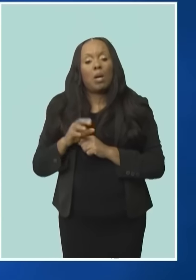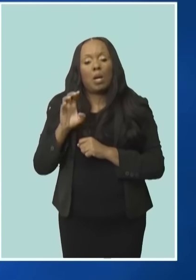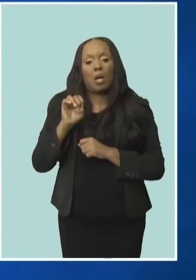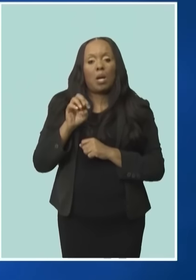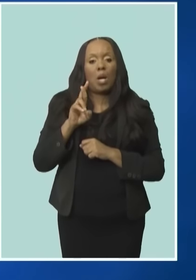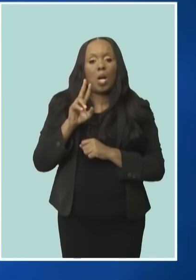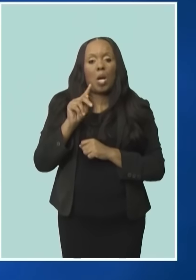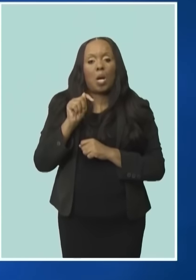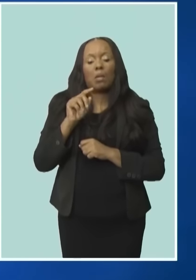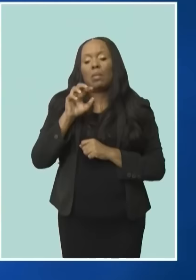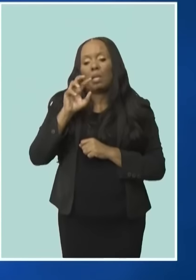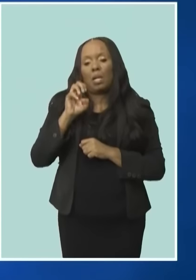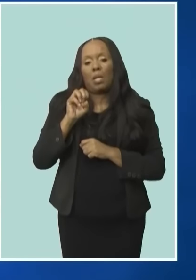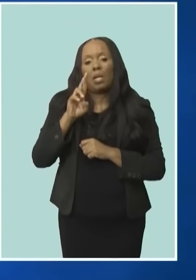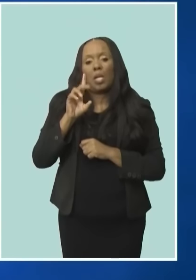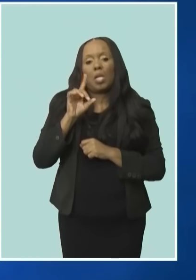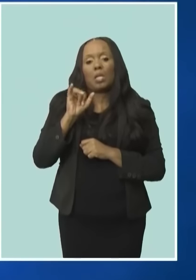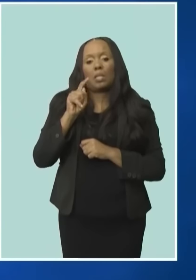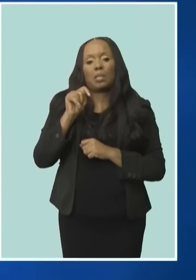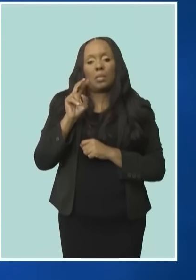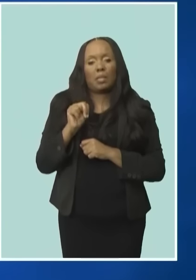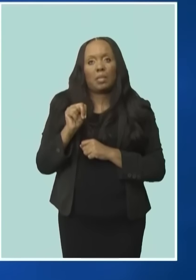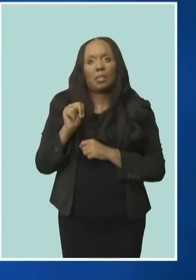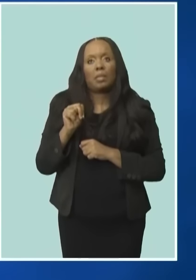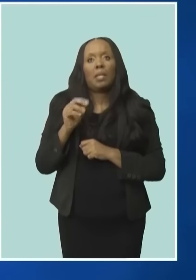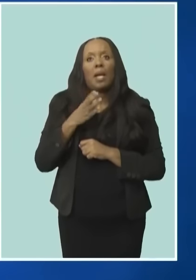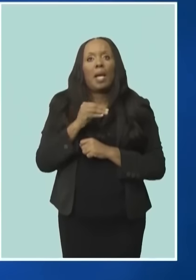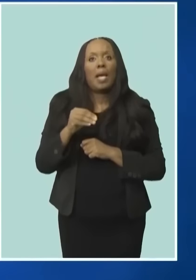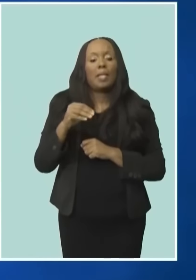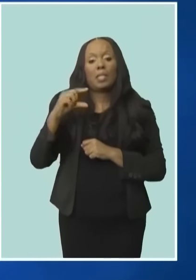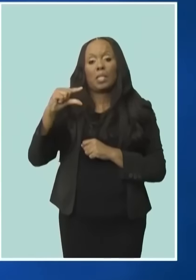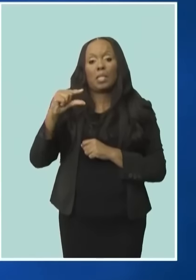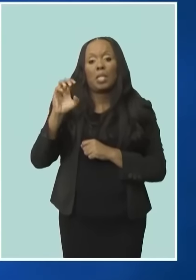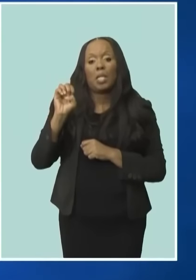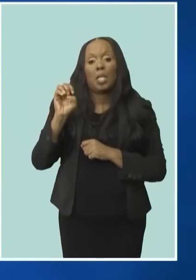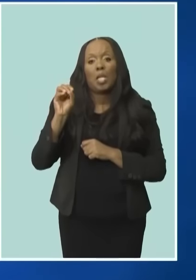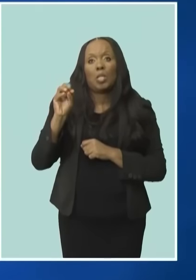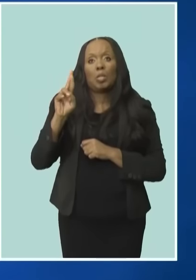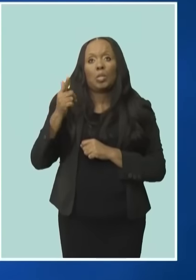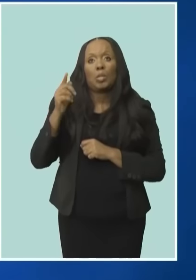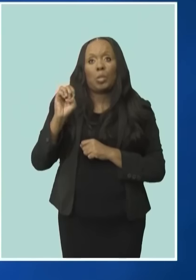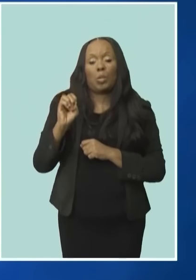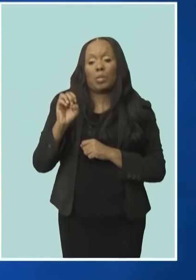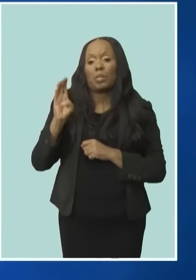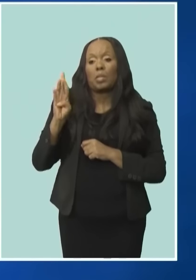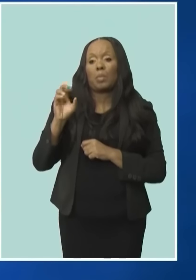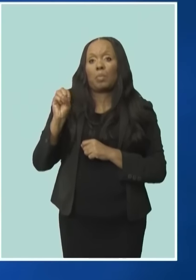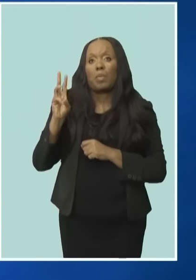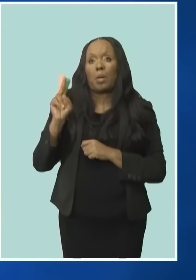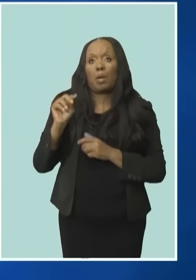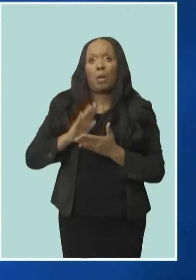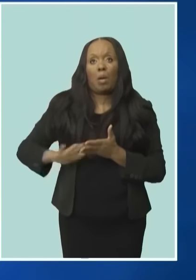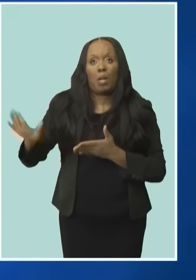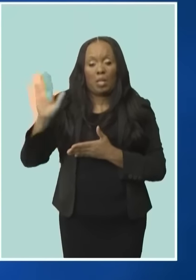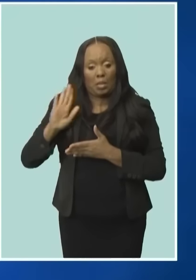Erdison Teachers Training College. President of the George Brown College, Dr. Jerwin Thierson, said the signing of the MOU reflects the work